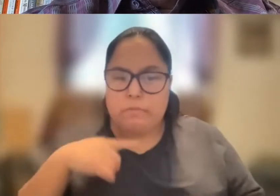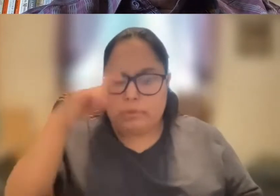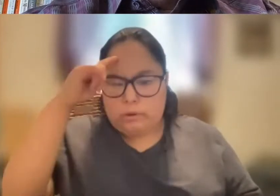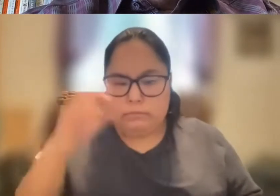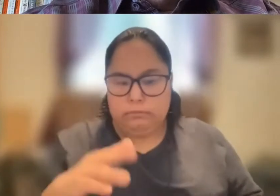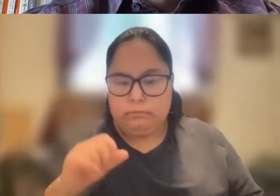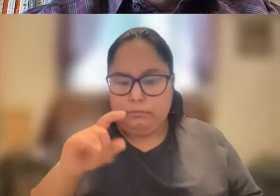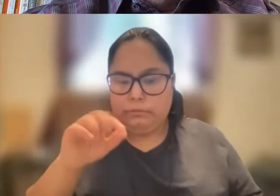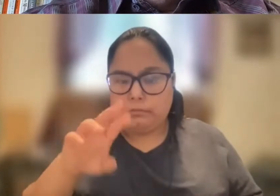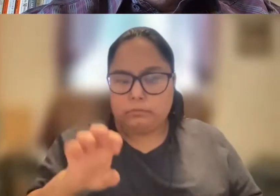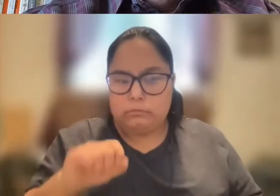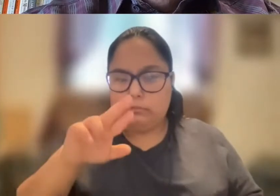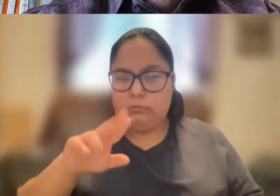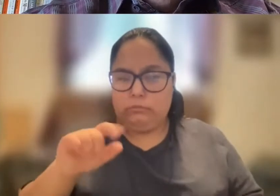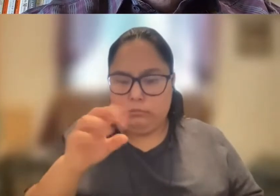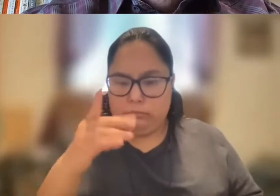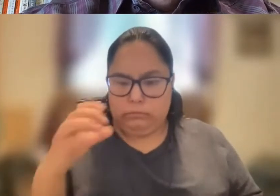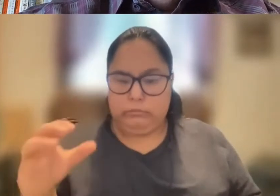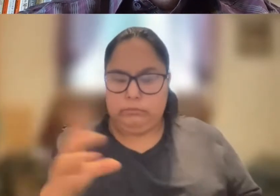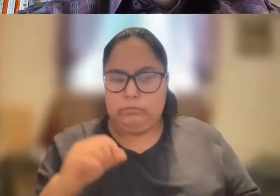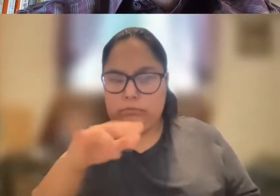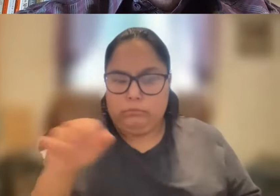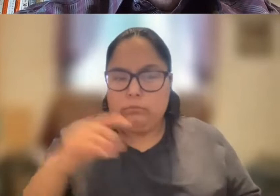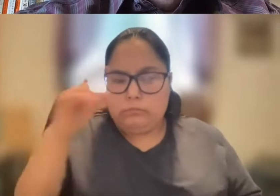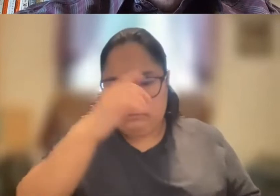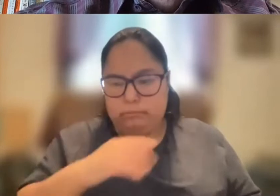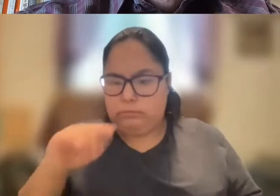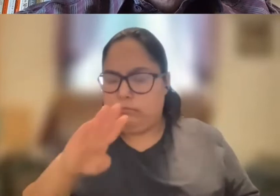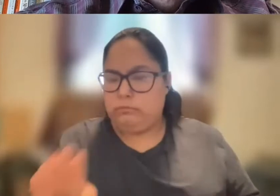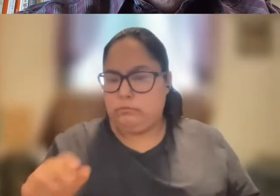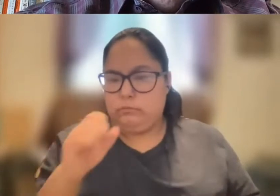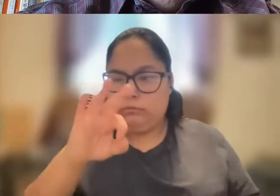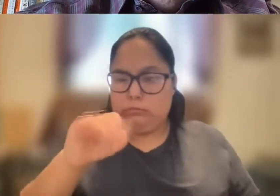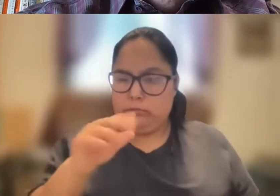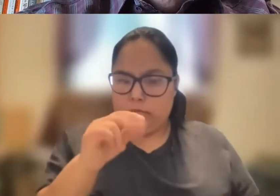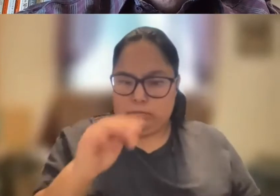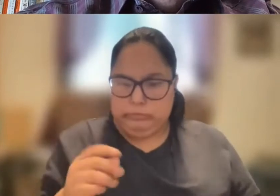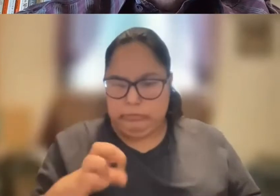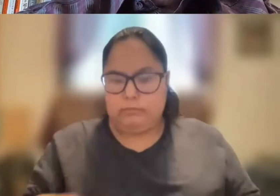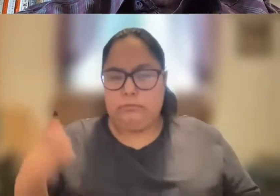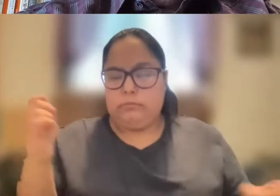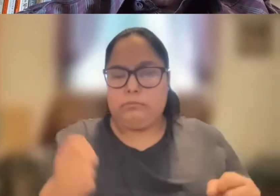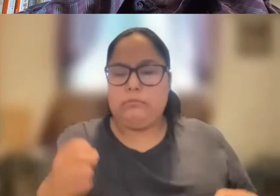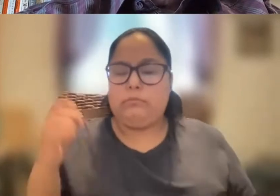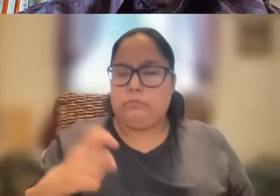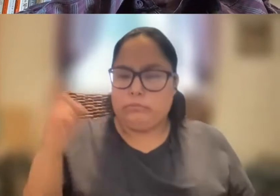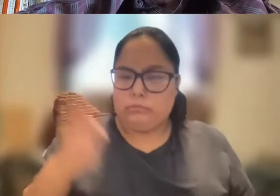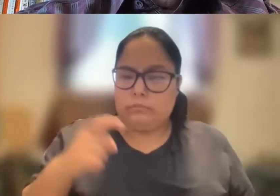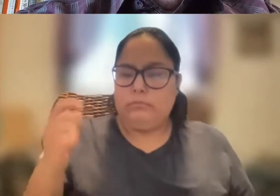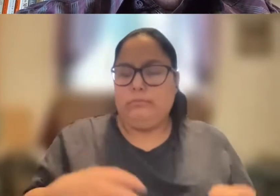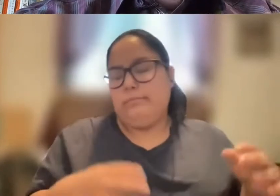female. And I think those three things are probably what the military needs. It's been a very